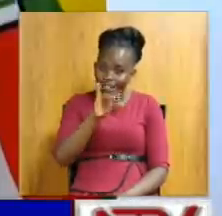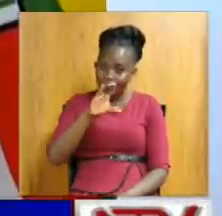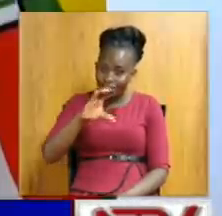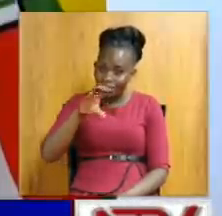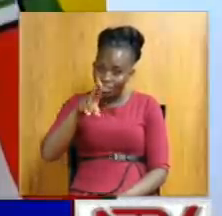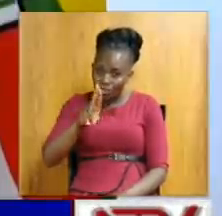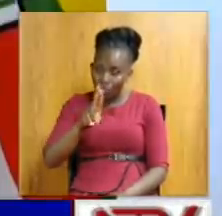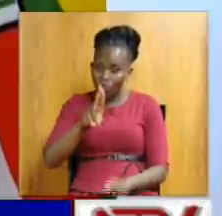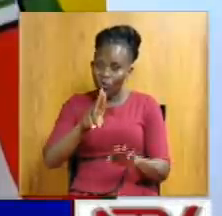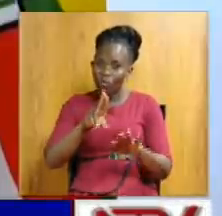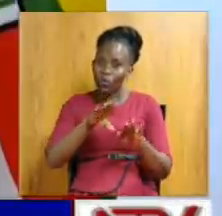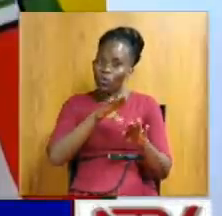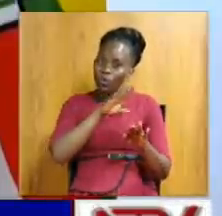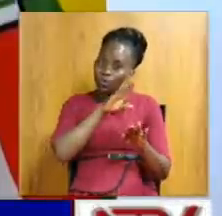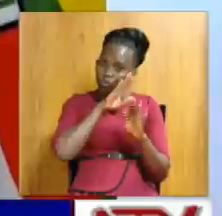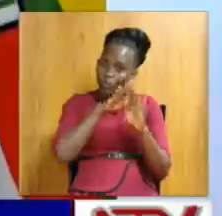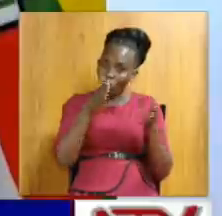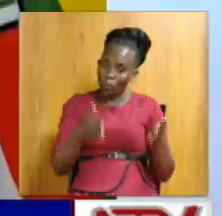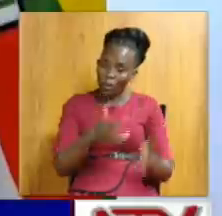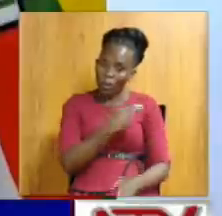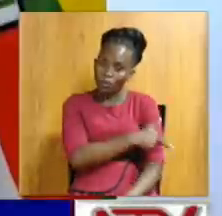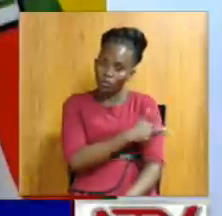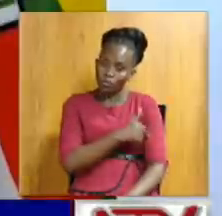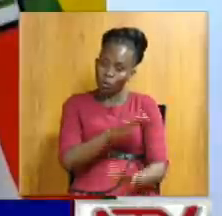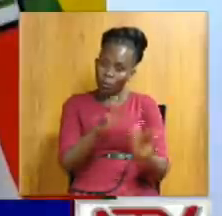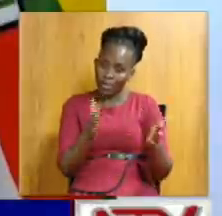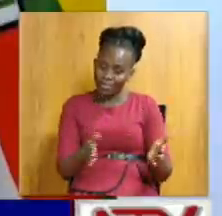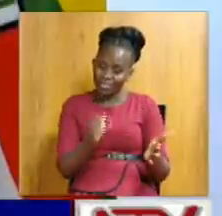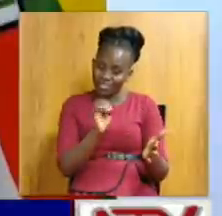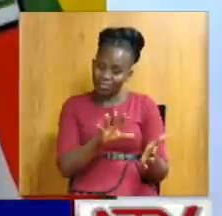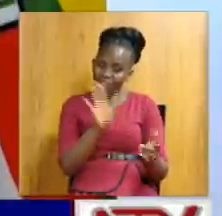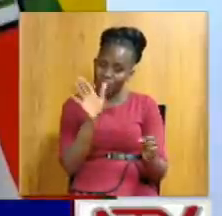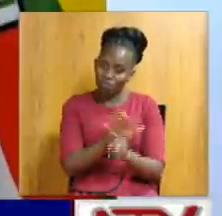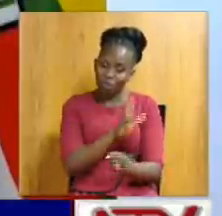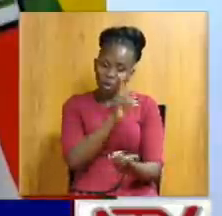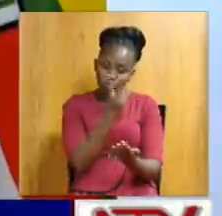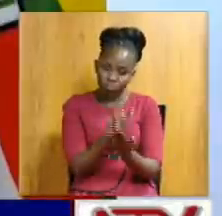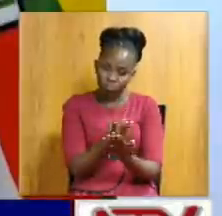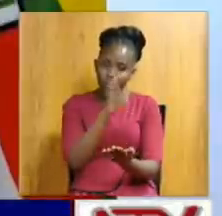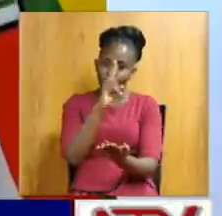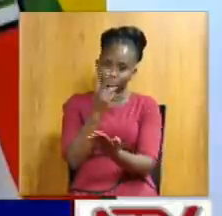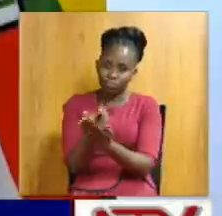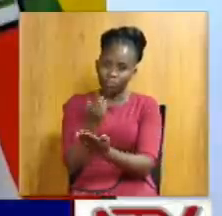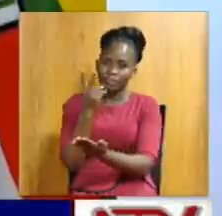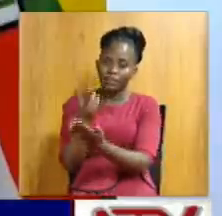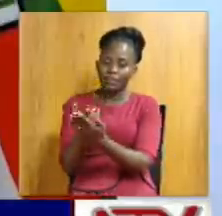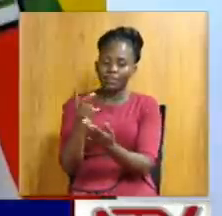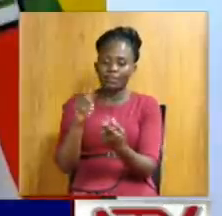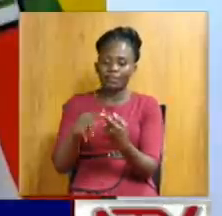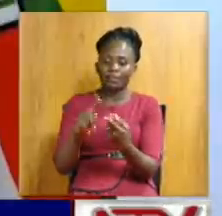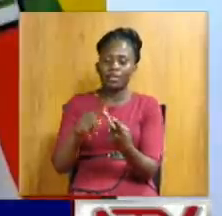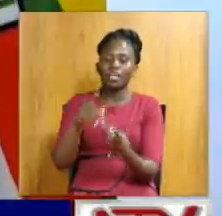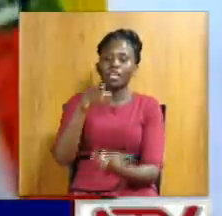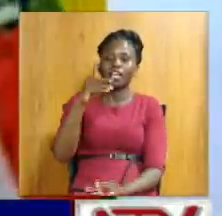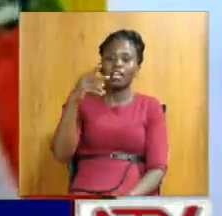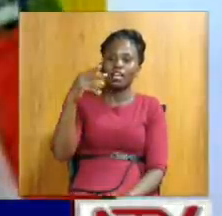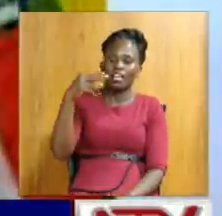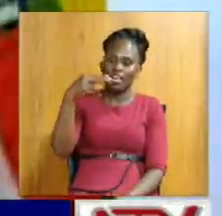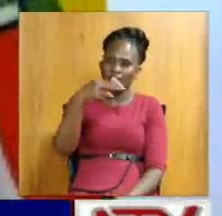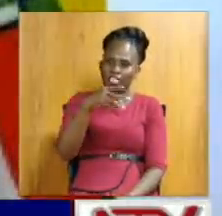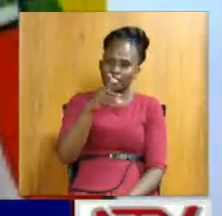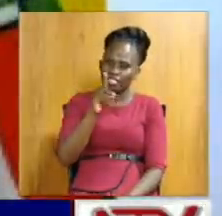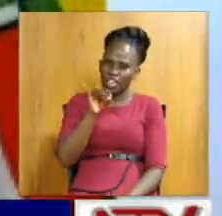beds, if we see they are occupied and the high dependency, which is another, not as severe